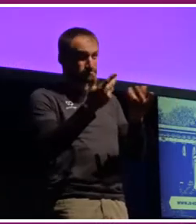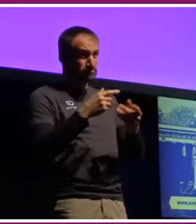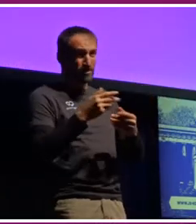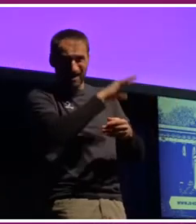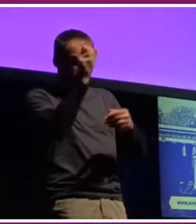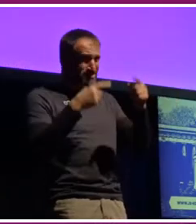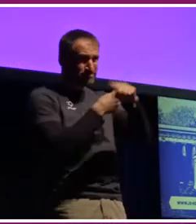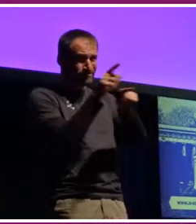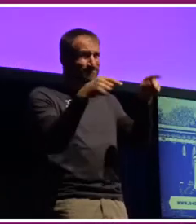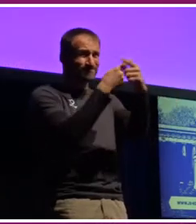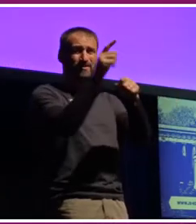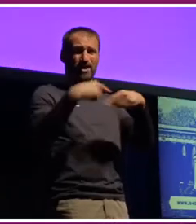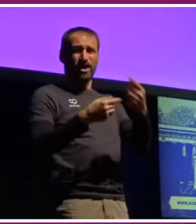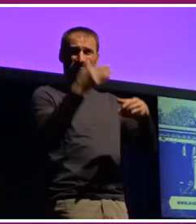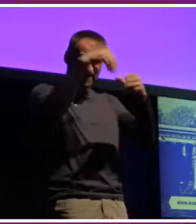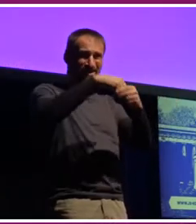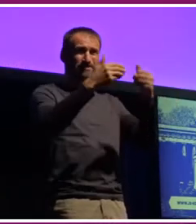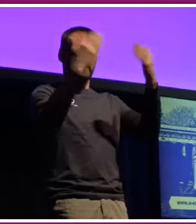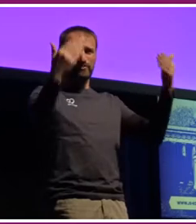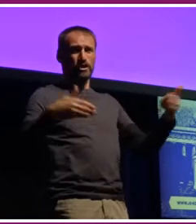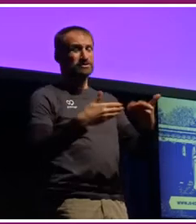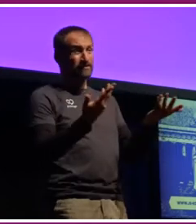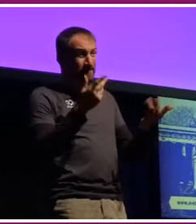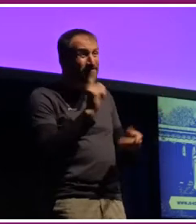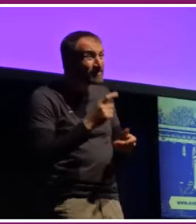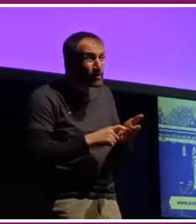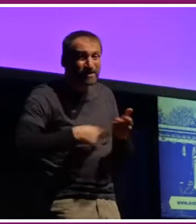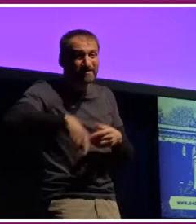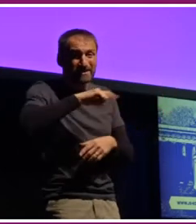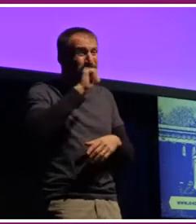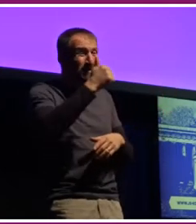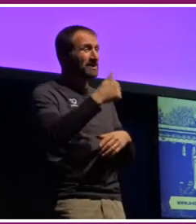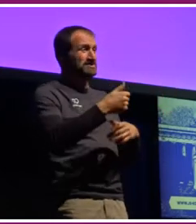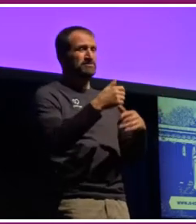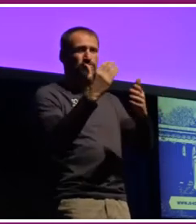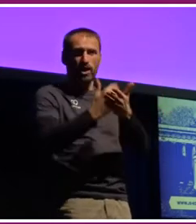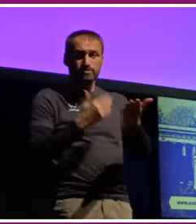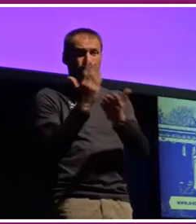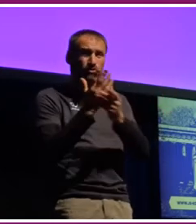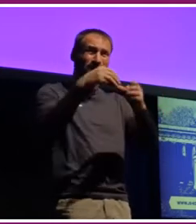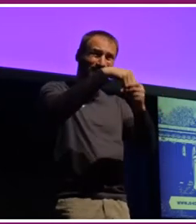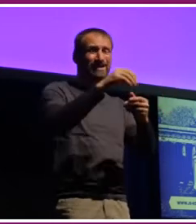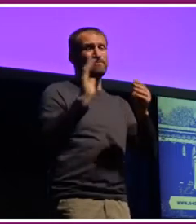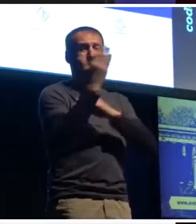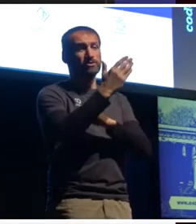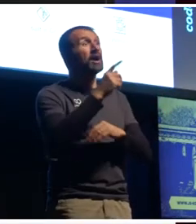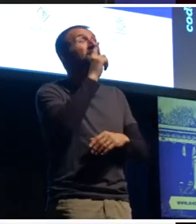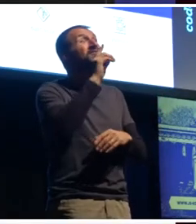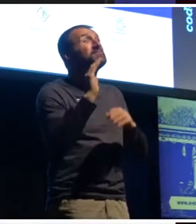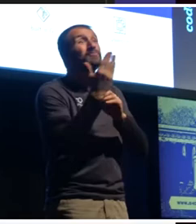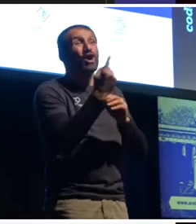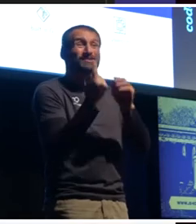Most desktop apps we use now live in the browser. And even if we aren't opening the browser to get at them, there's a good chance that they're still built on web